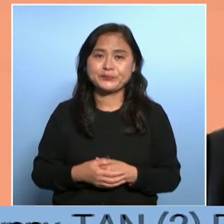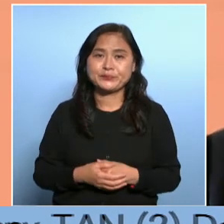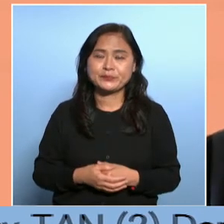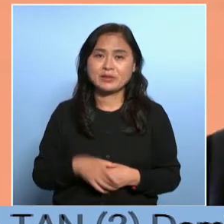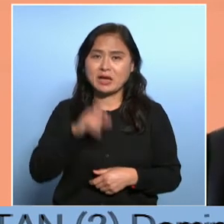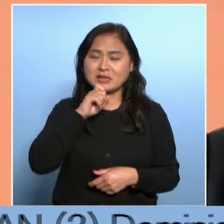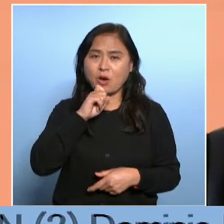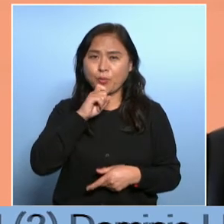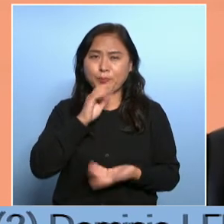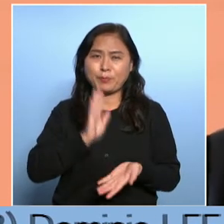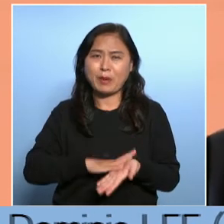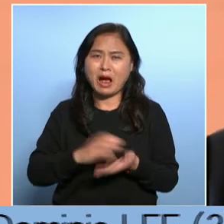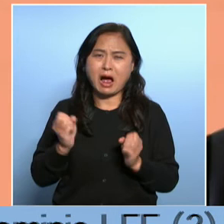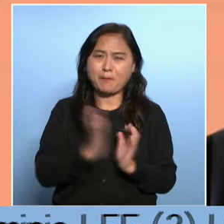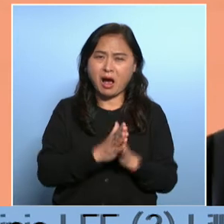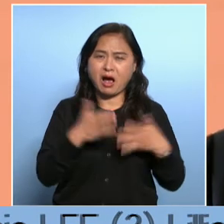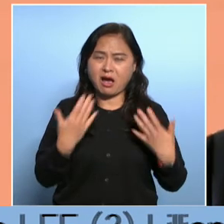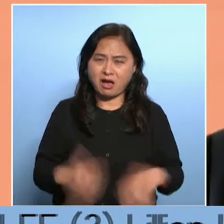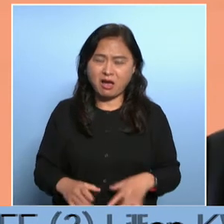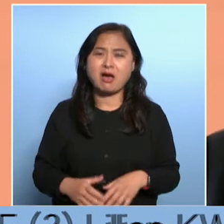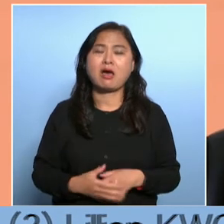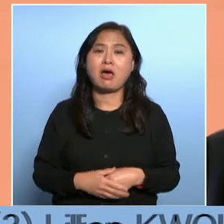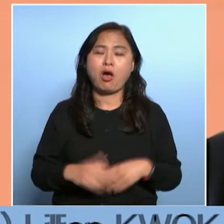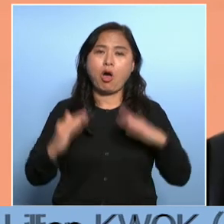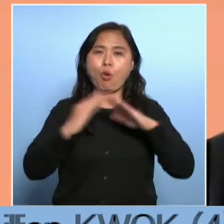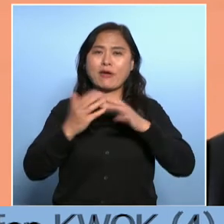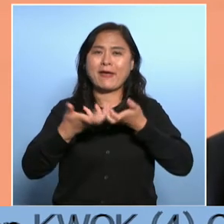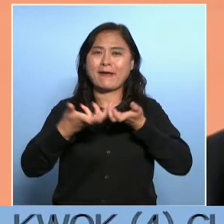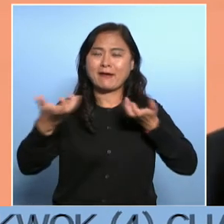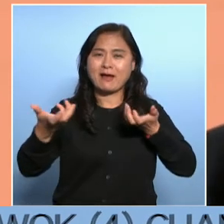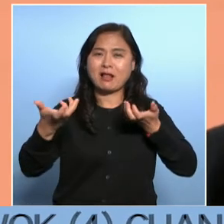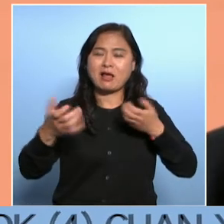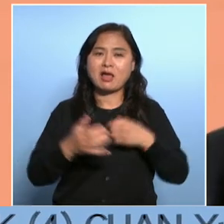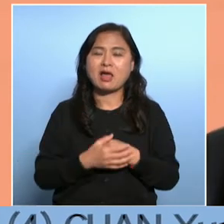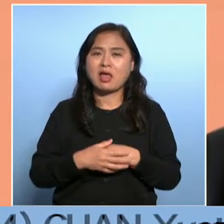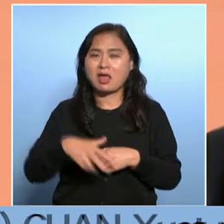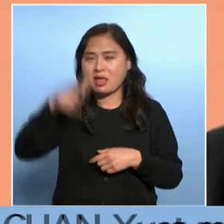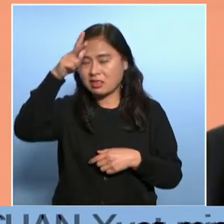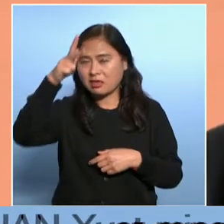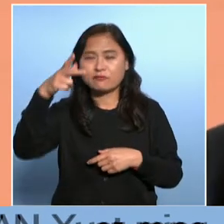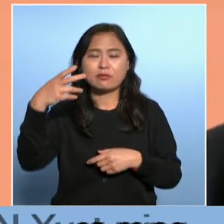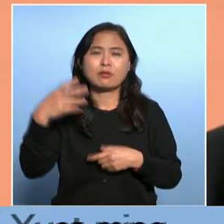People have seen the coverage by TV news.